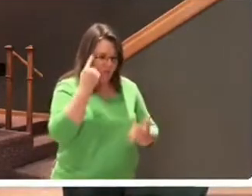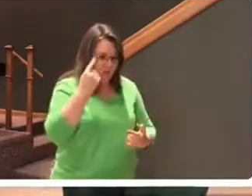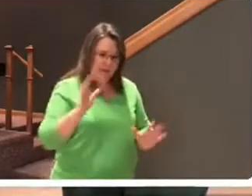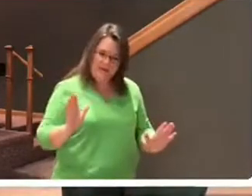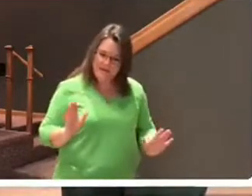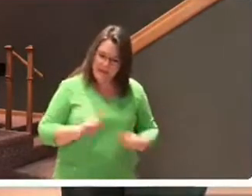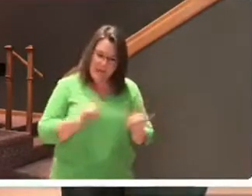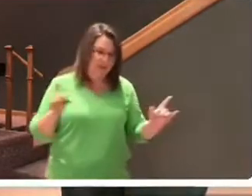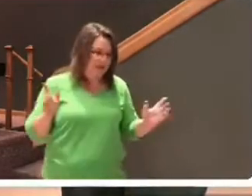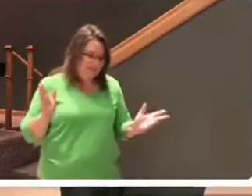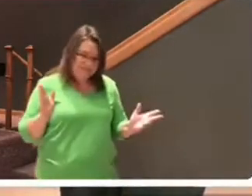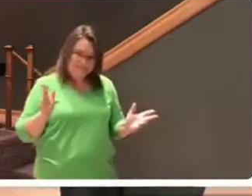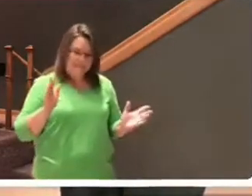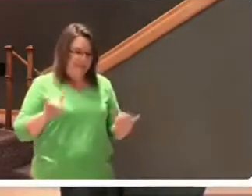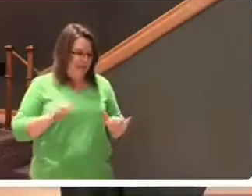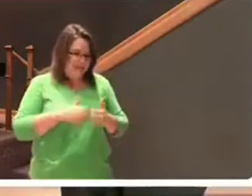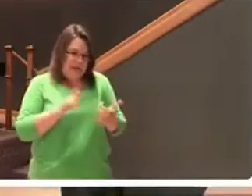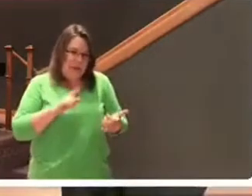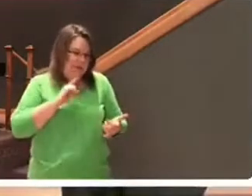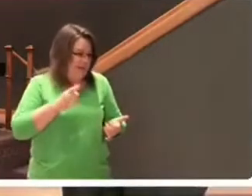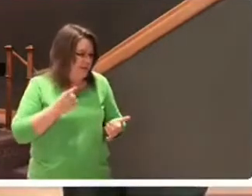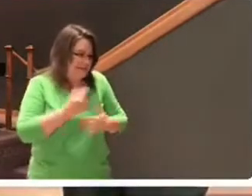just the market and whatever. I'm not going to get into that.